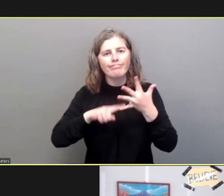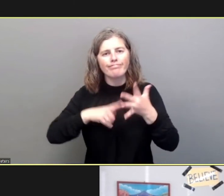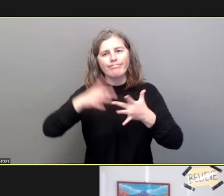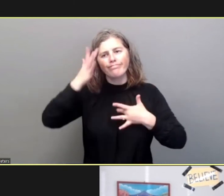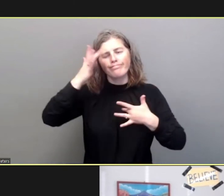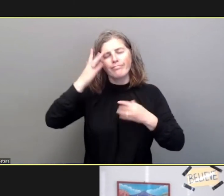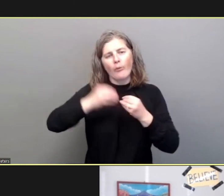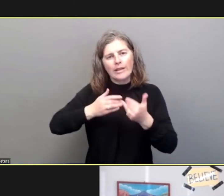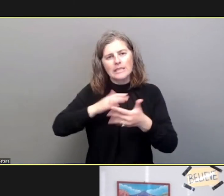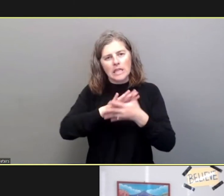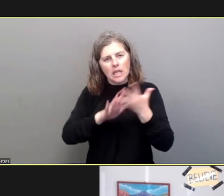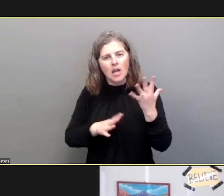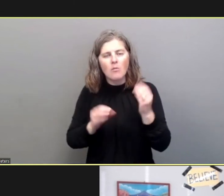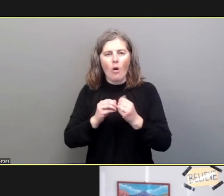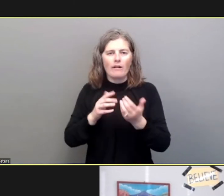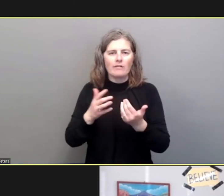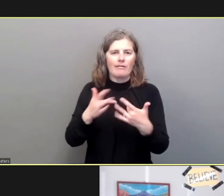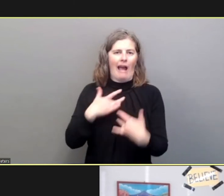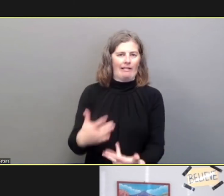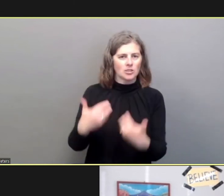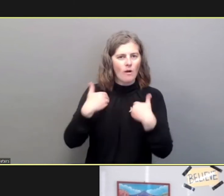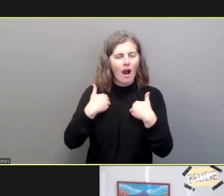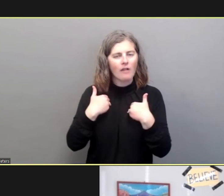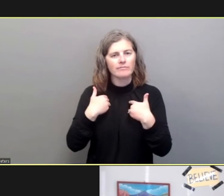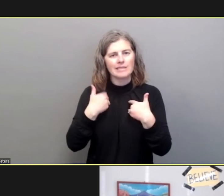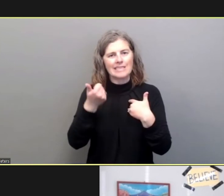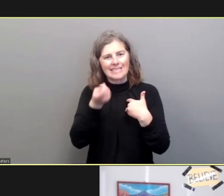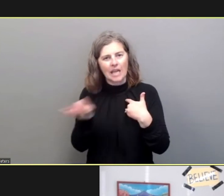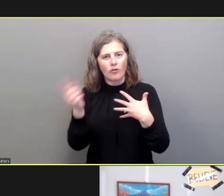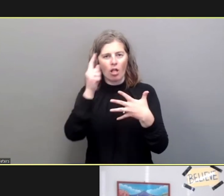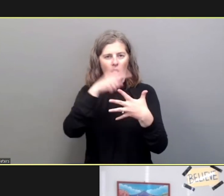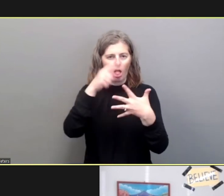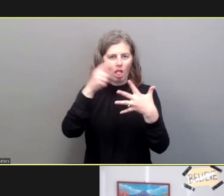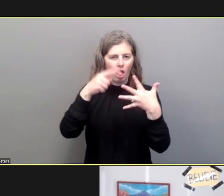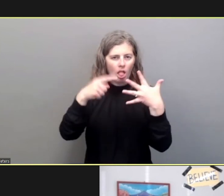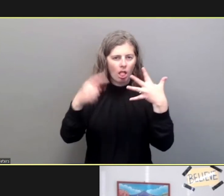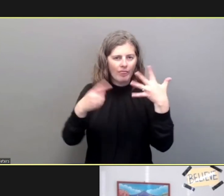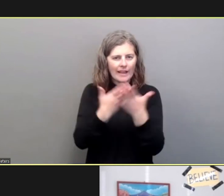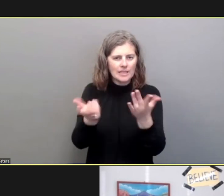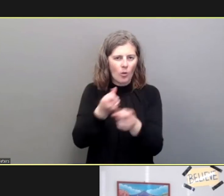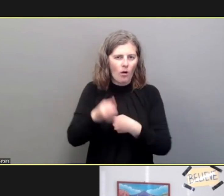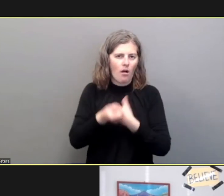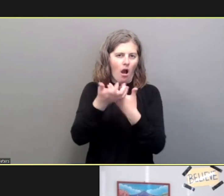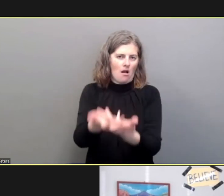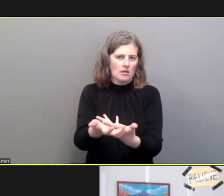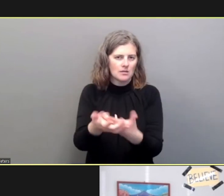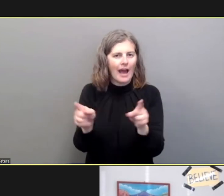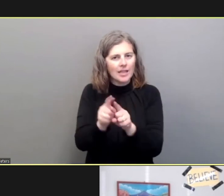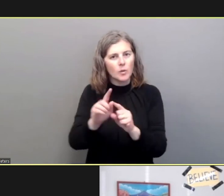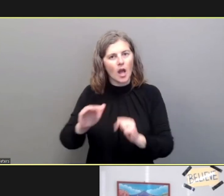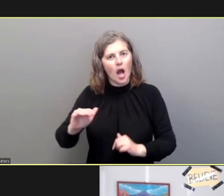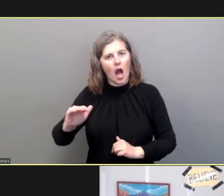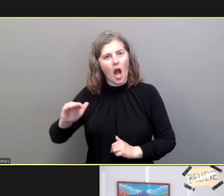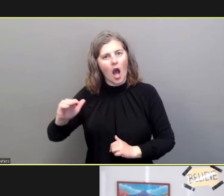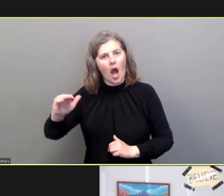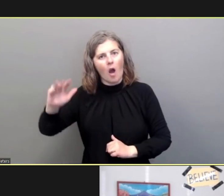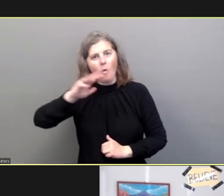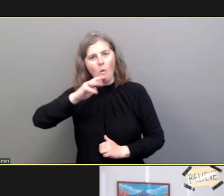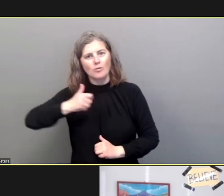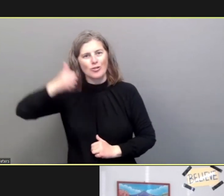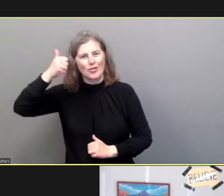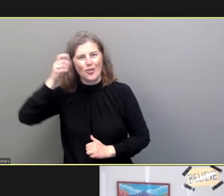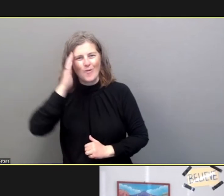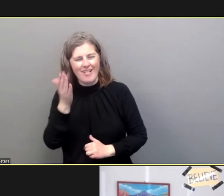So individuals are much more likely to have multiple comorbidities as we get through as we